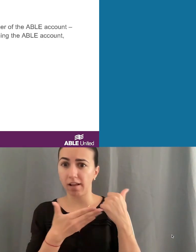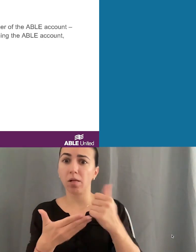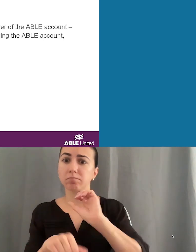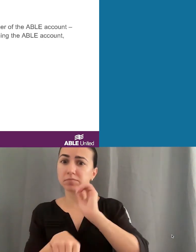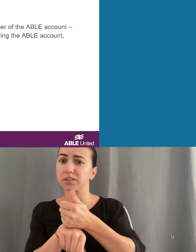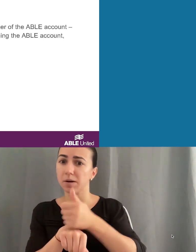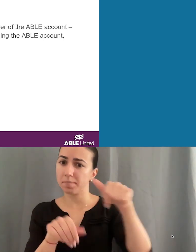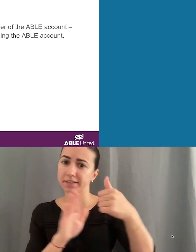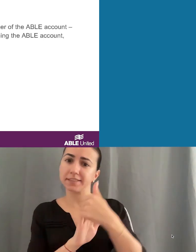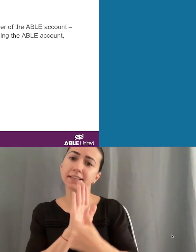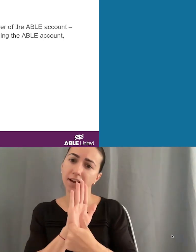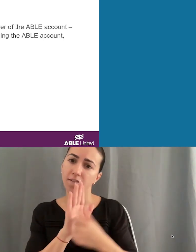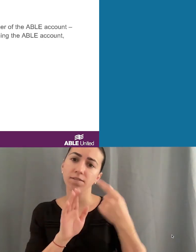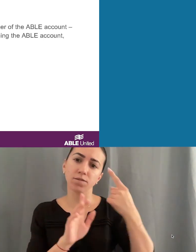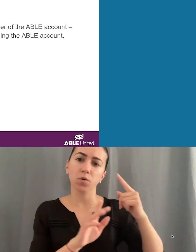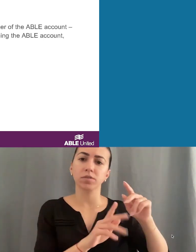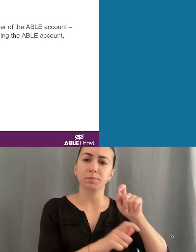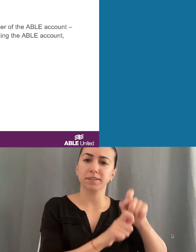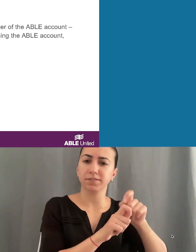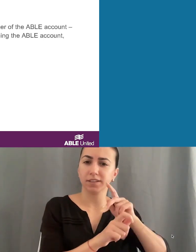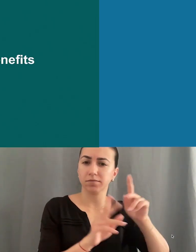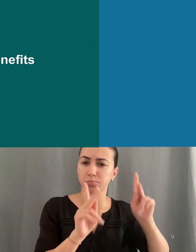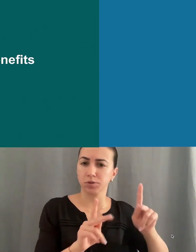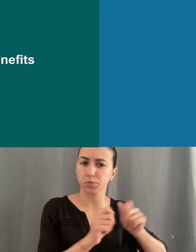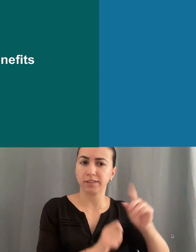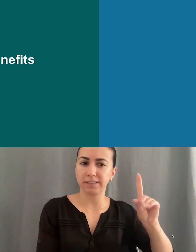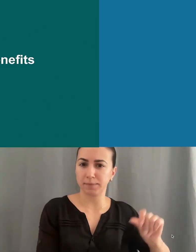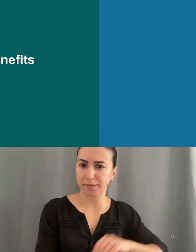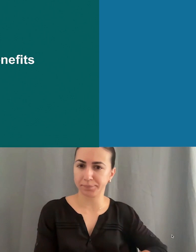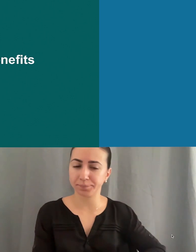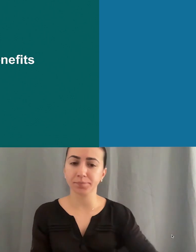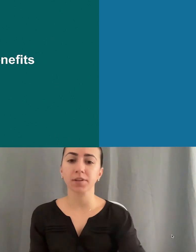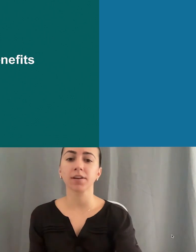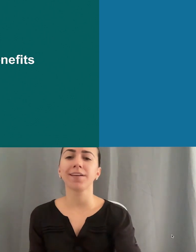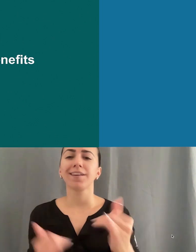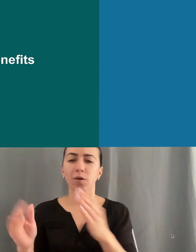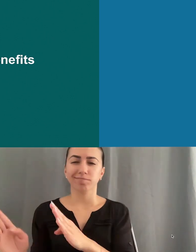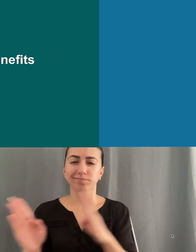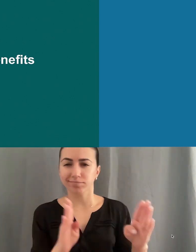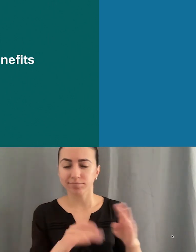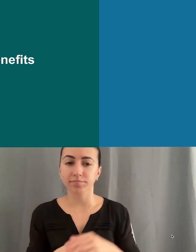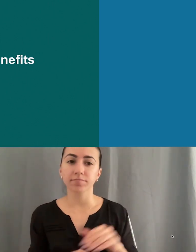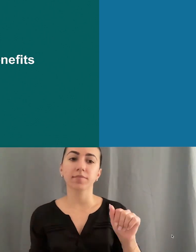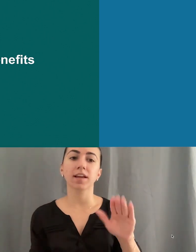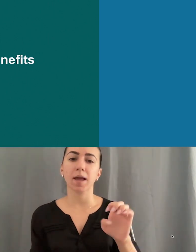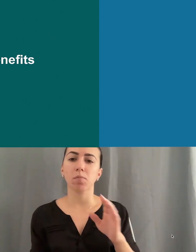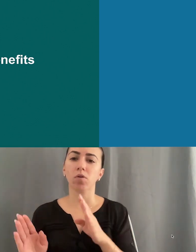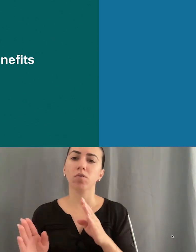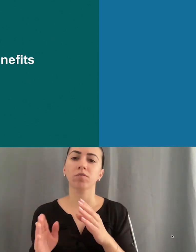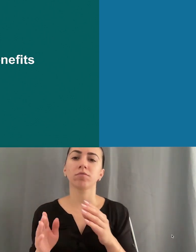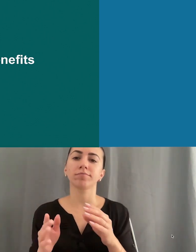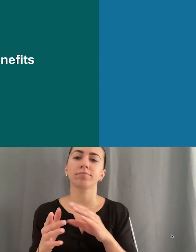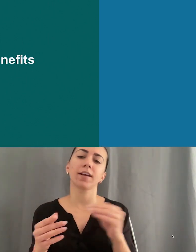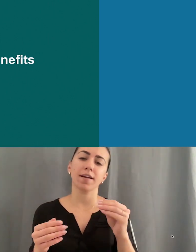establish these accounts on behalf of a loved one. Now we're going to switch gears a little bit and talk about ABLE and public